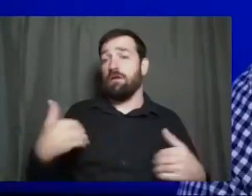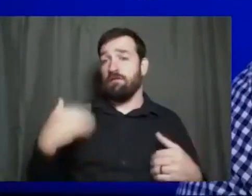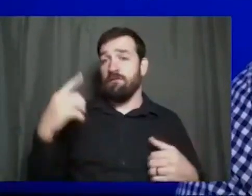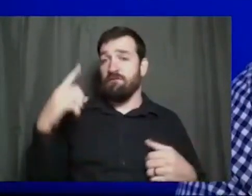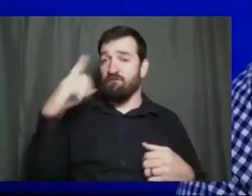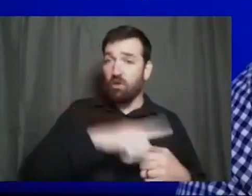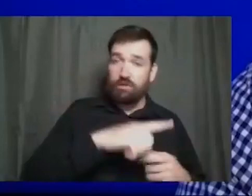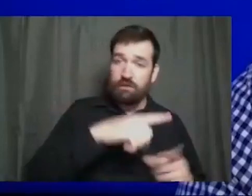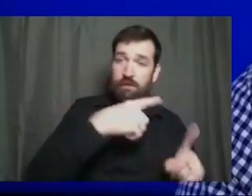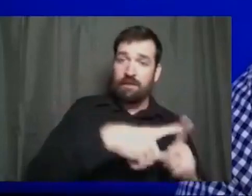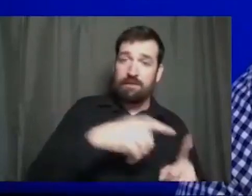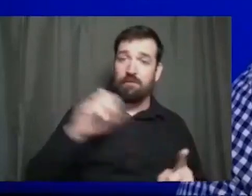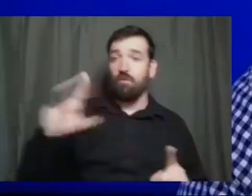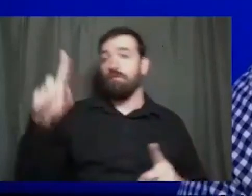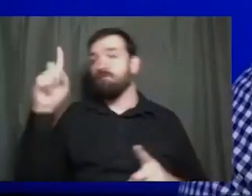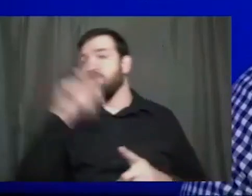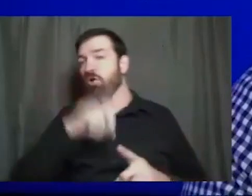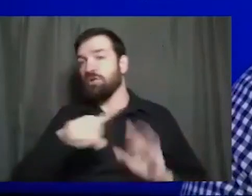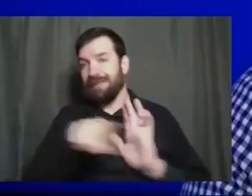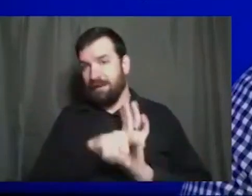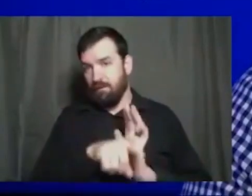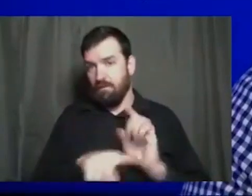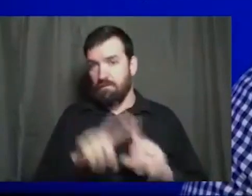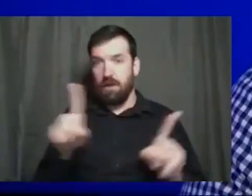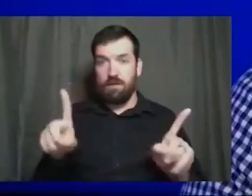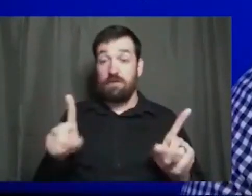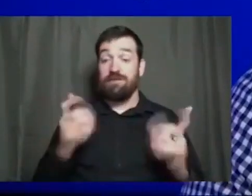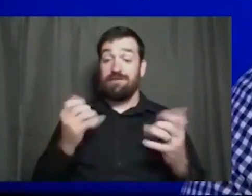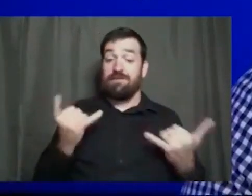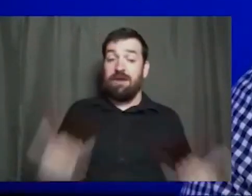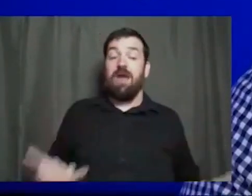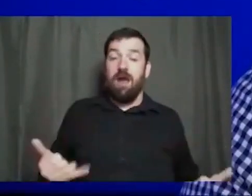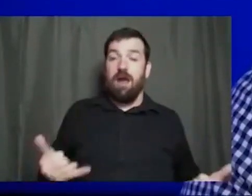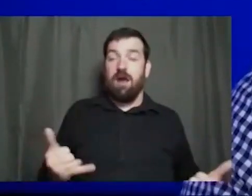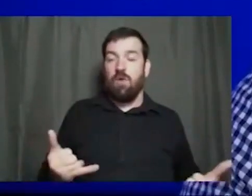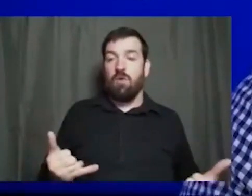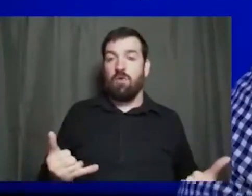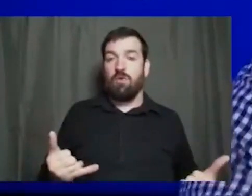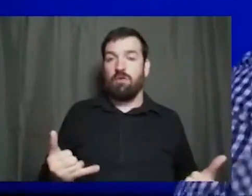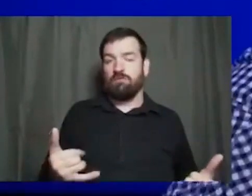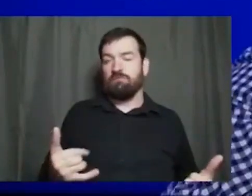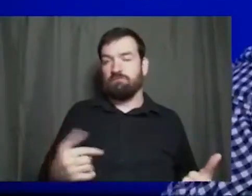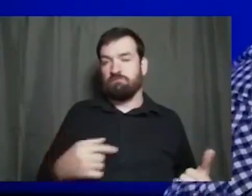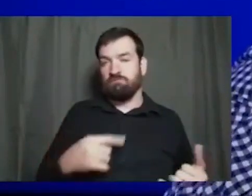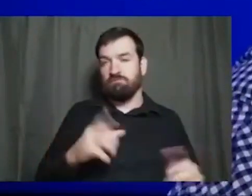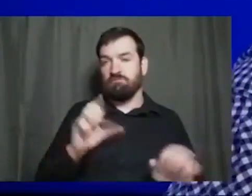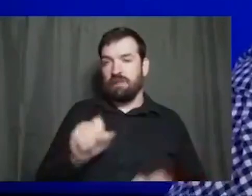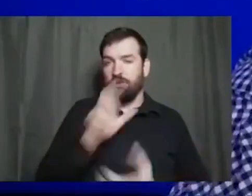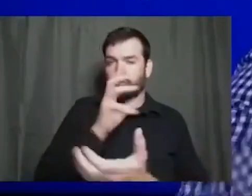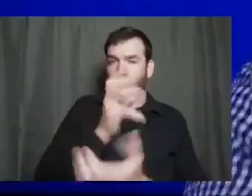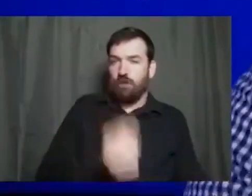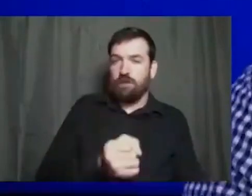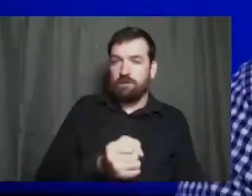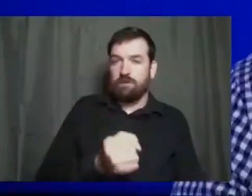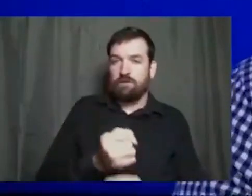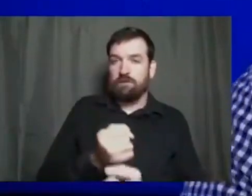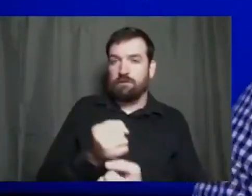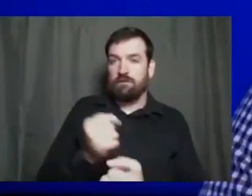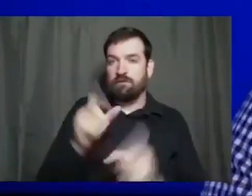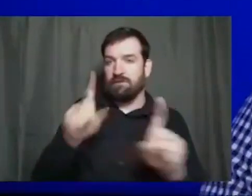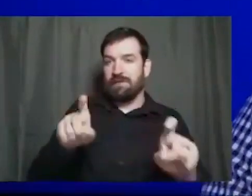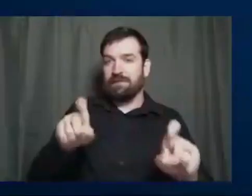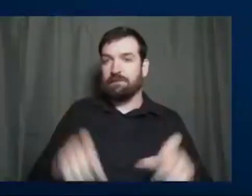but I think really by this point in the pandemic, we definitely can trust the tests that we have available.